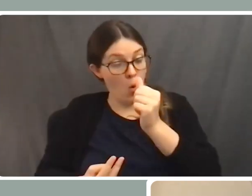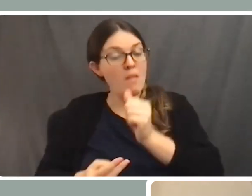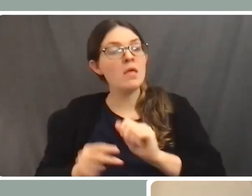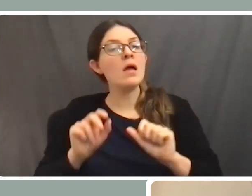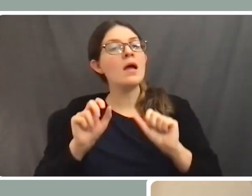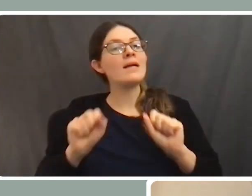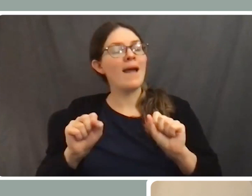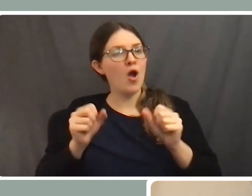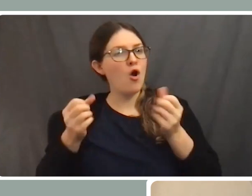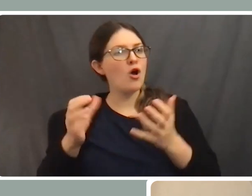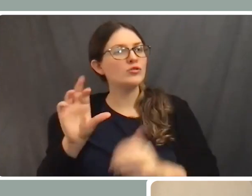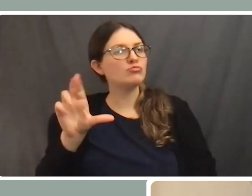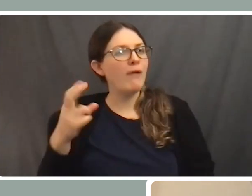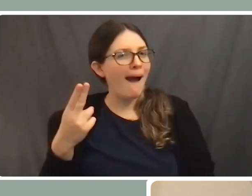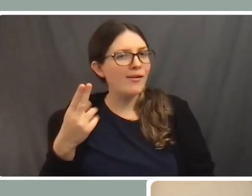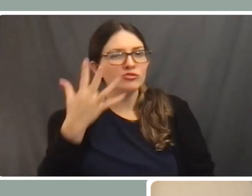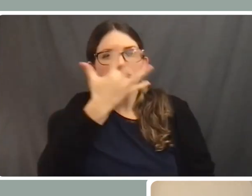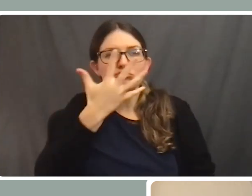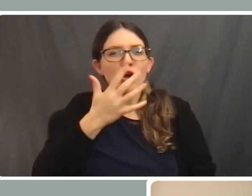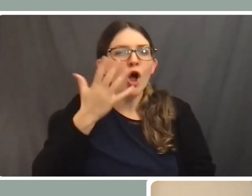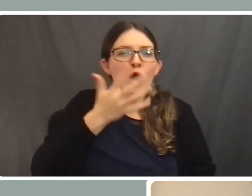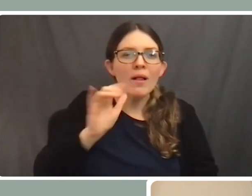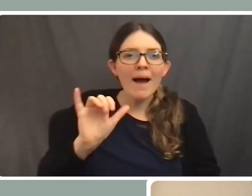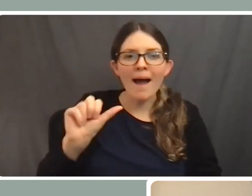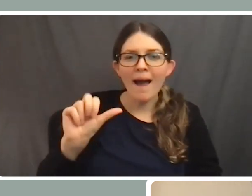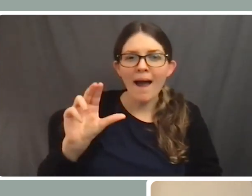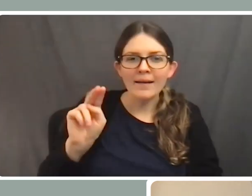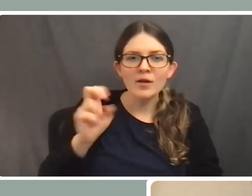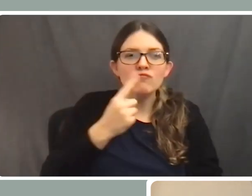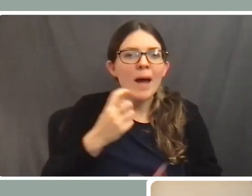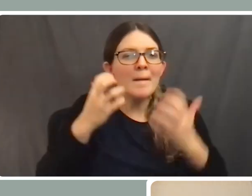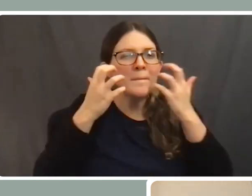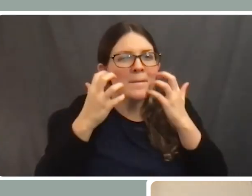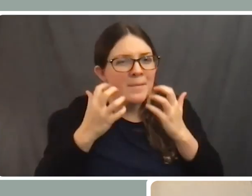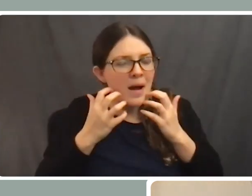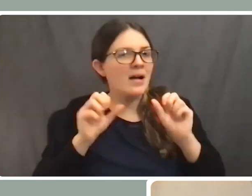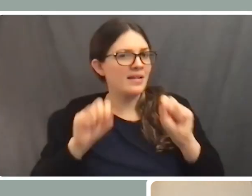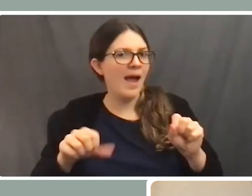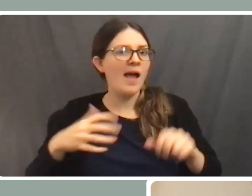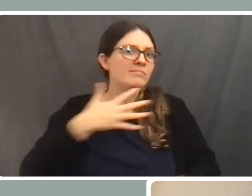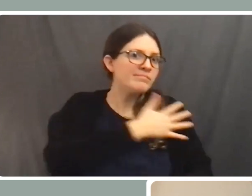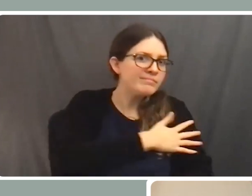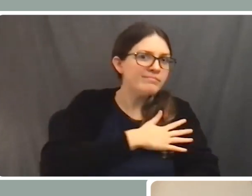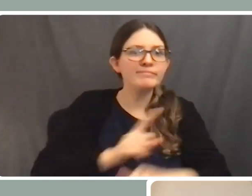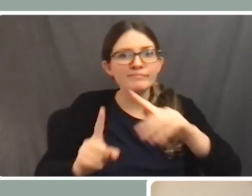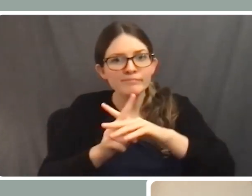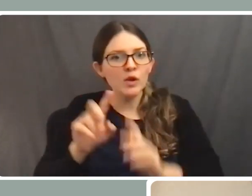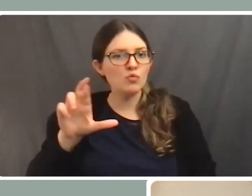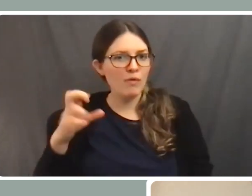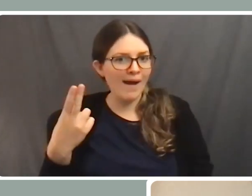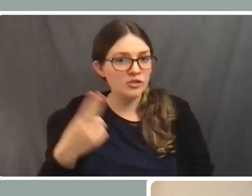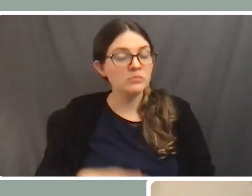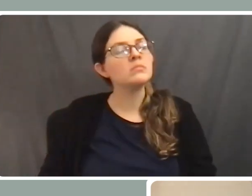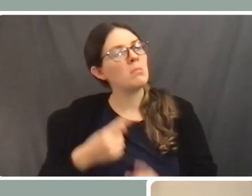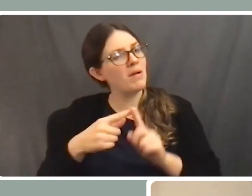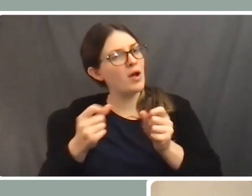bit more rash, like a sort of an acne-like rash on the face is reasonably common, but it can cause rashes anywhere else. And then it can definitely cause some